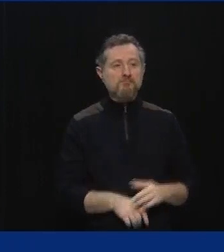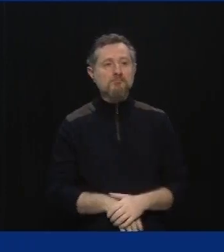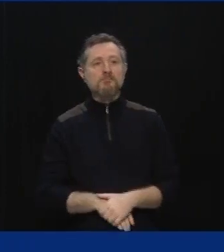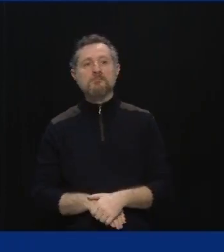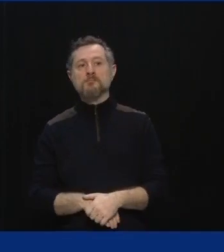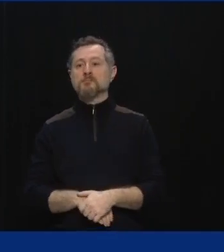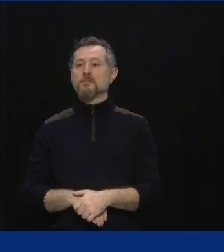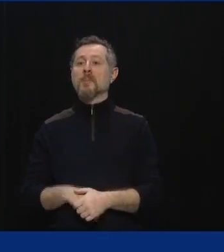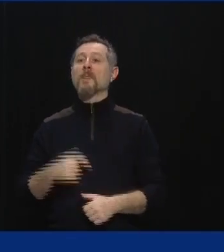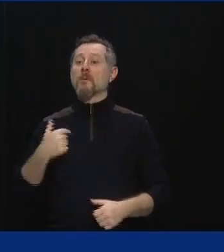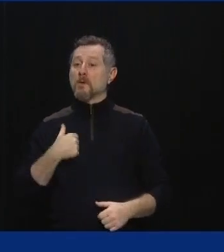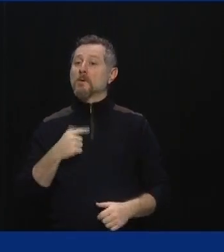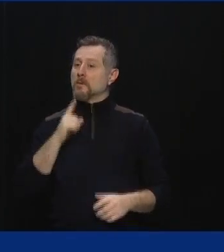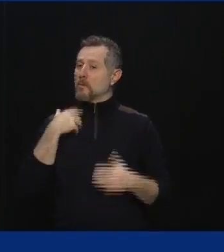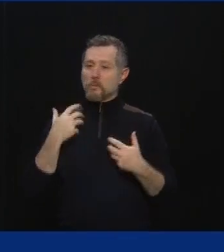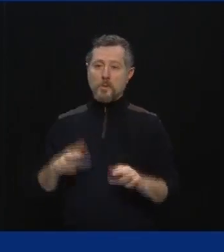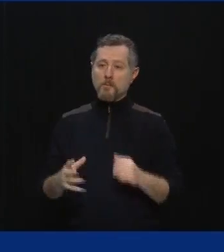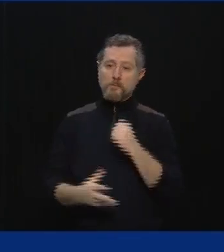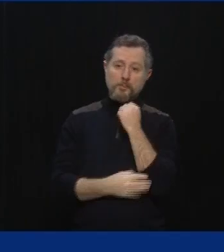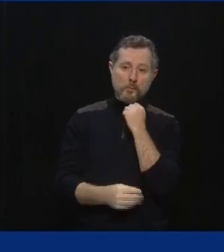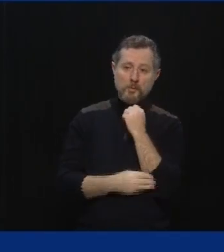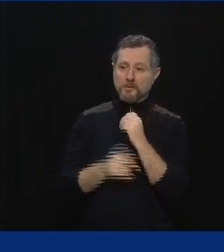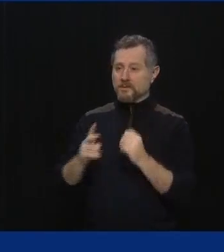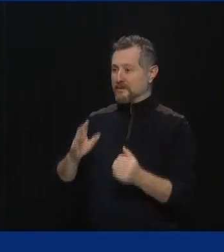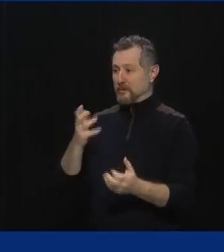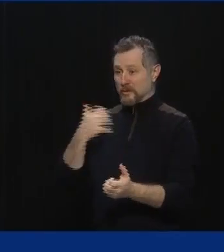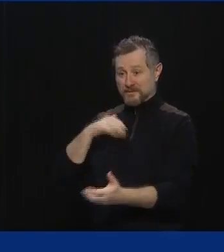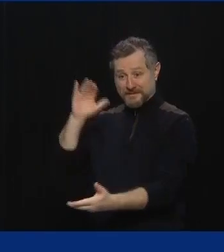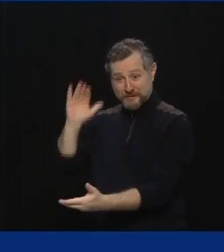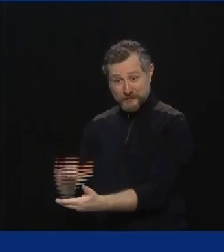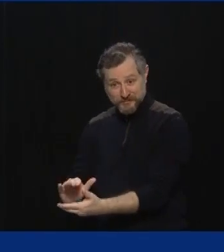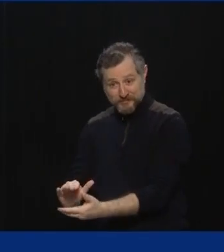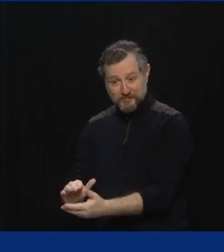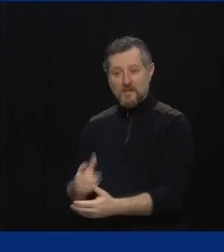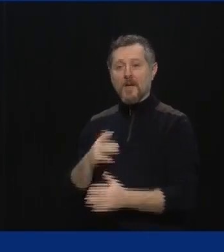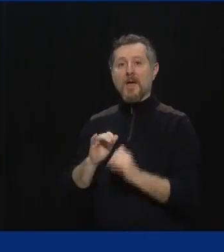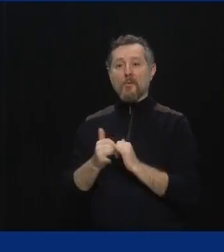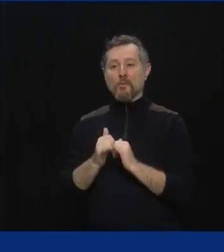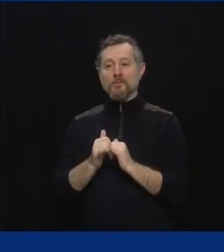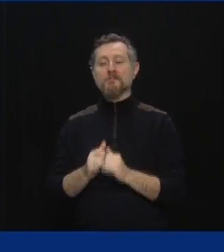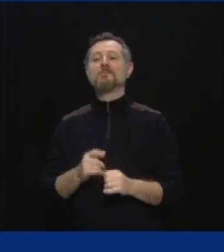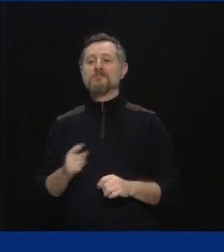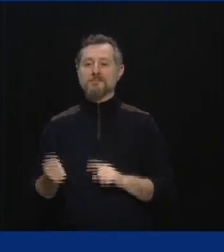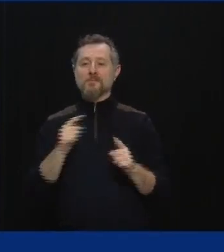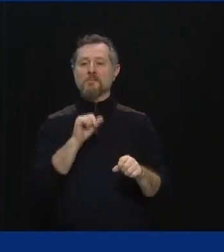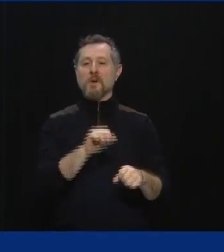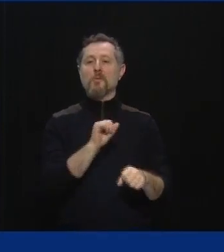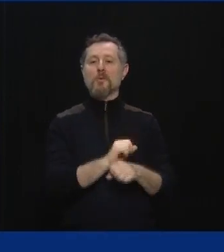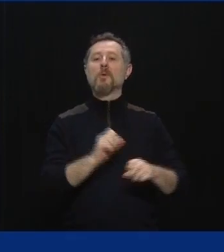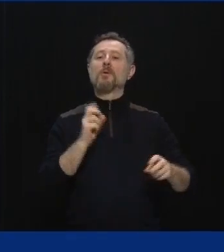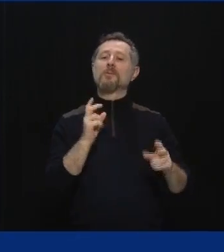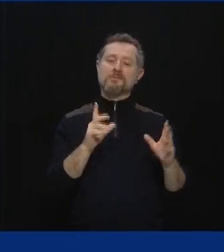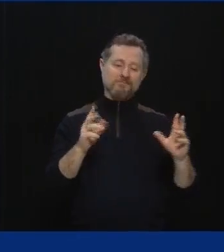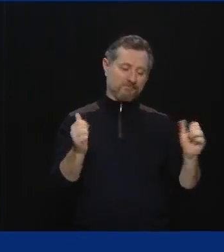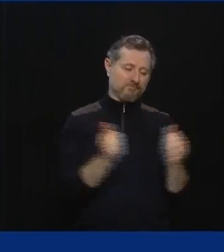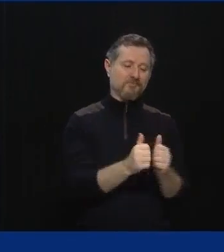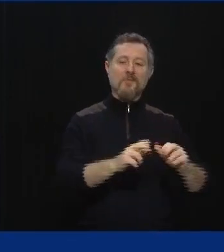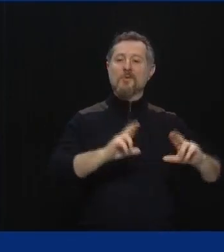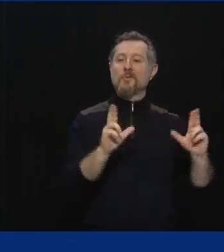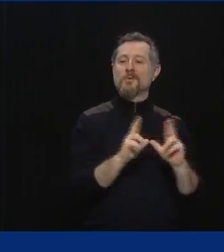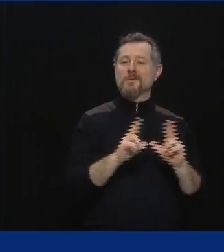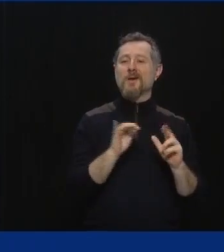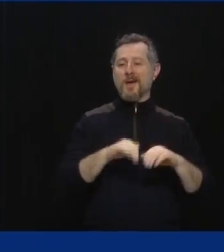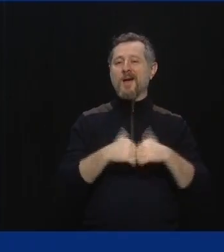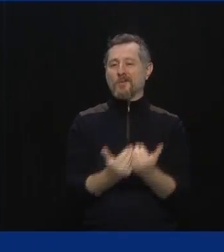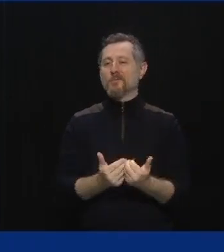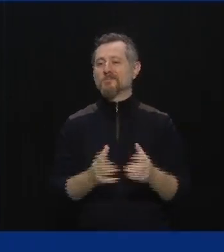close the wealth gap in America, it's going to only be with working with our friends in labor. That's how we